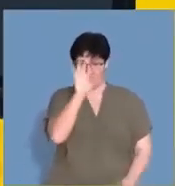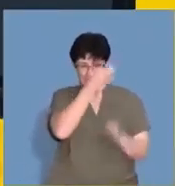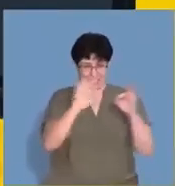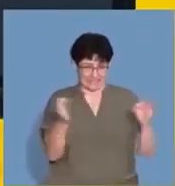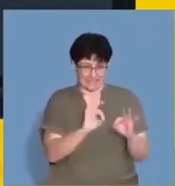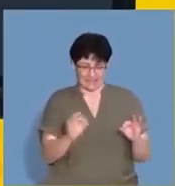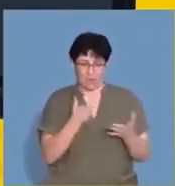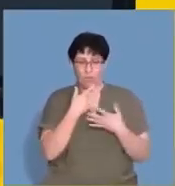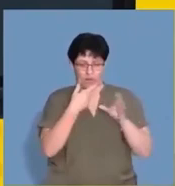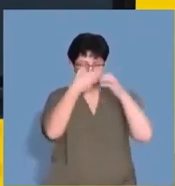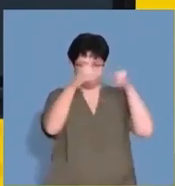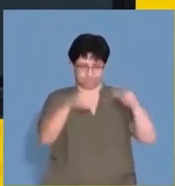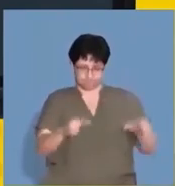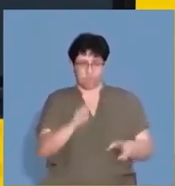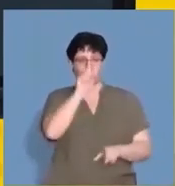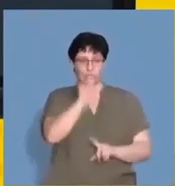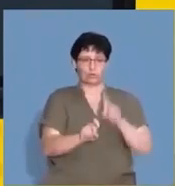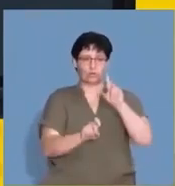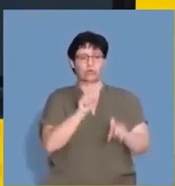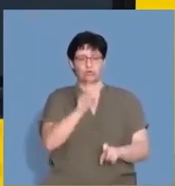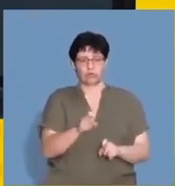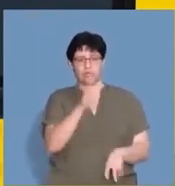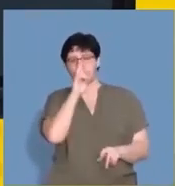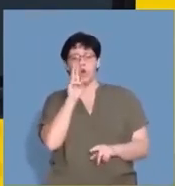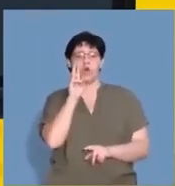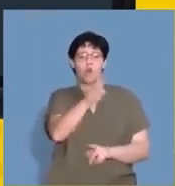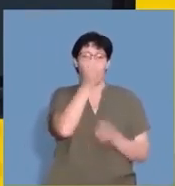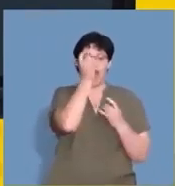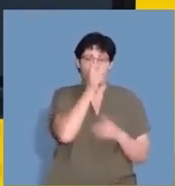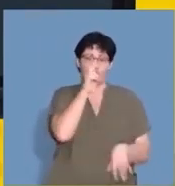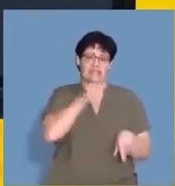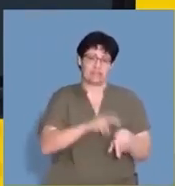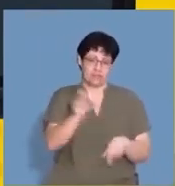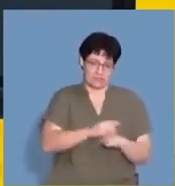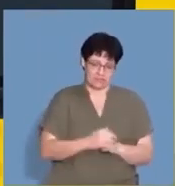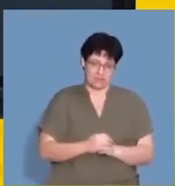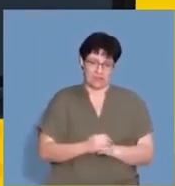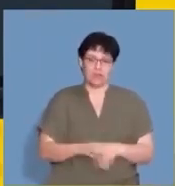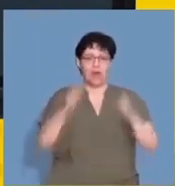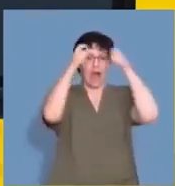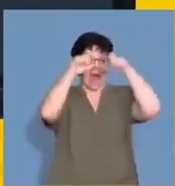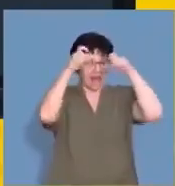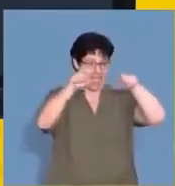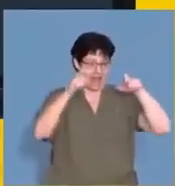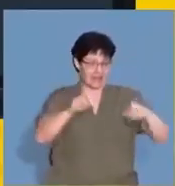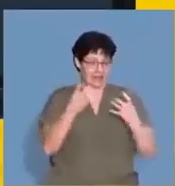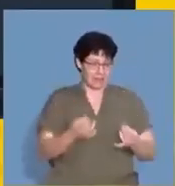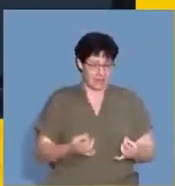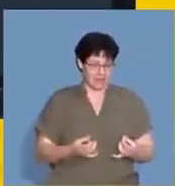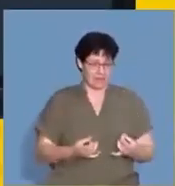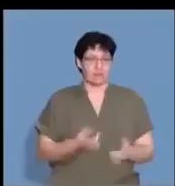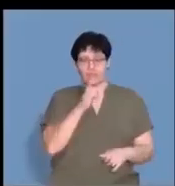sentence, and we're going to break it down question by question, and we're actually going to look at what information do we need. So highlight those numbers, and then